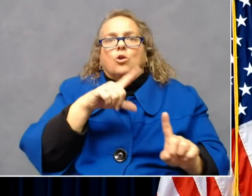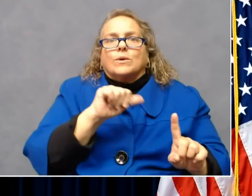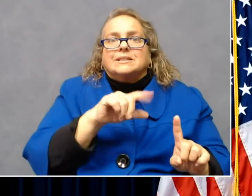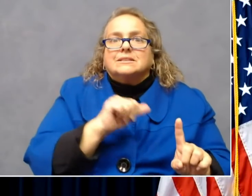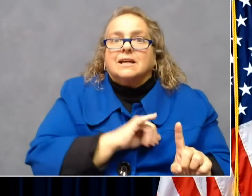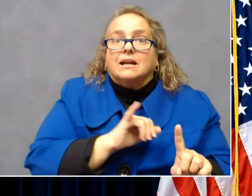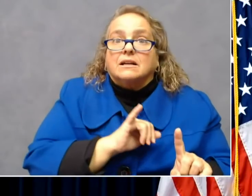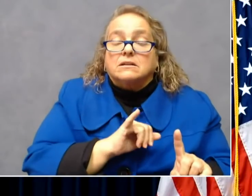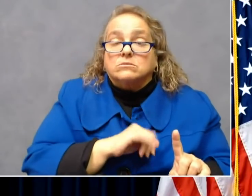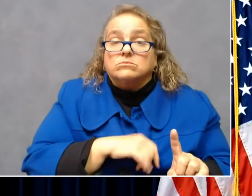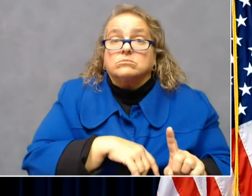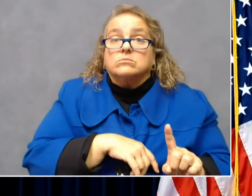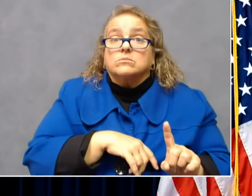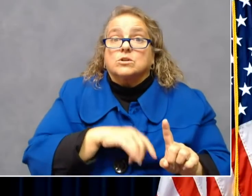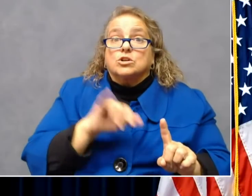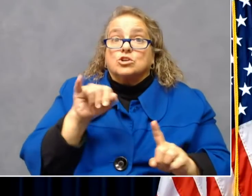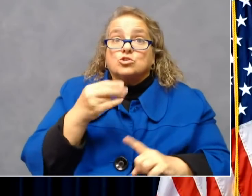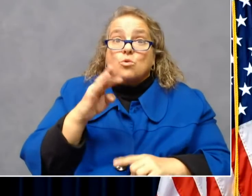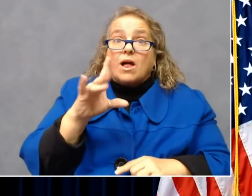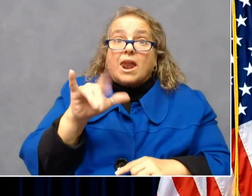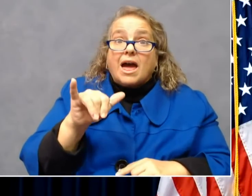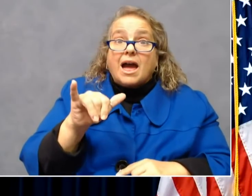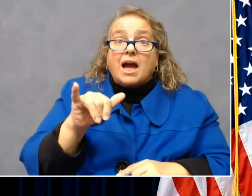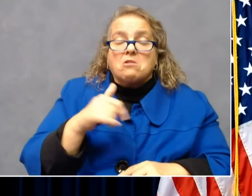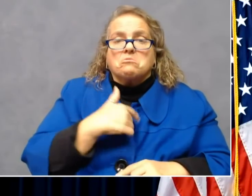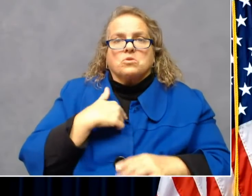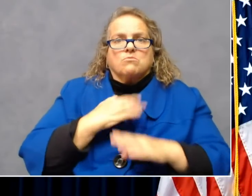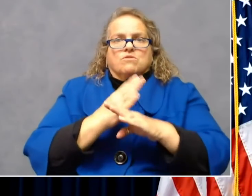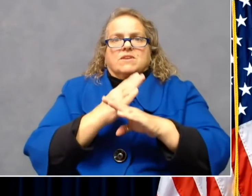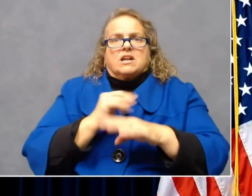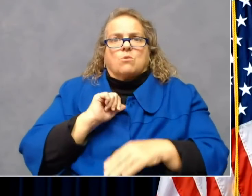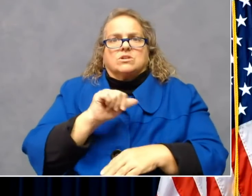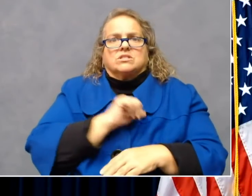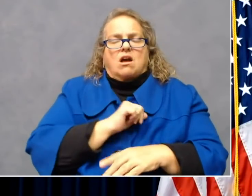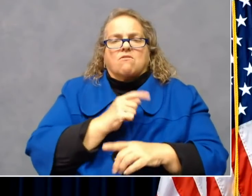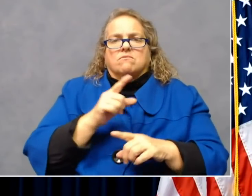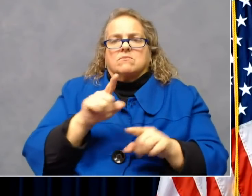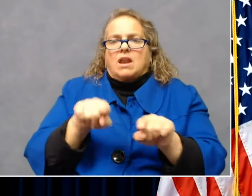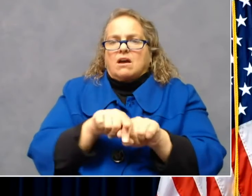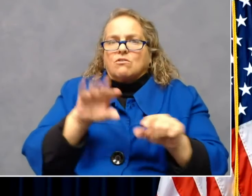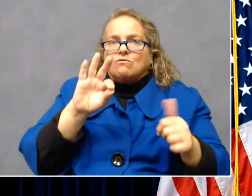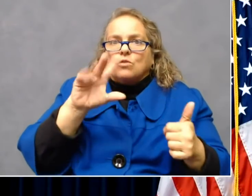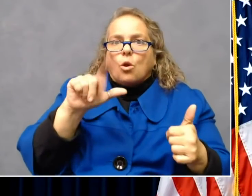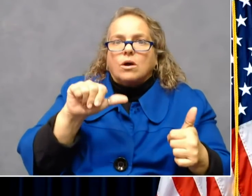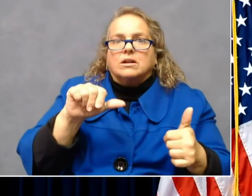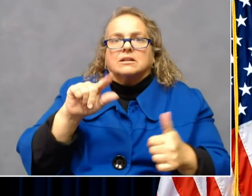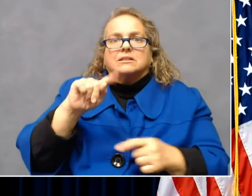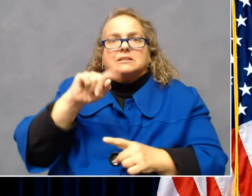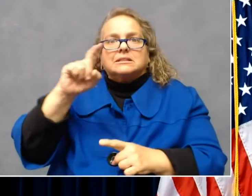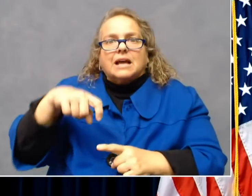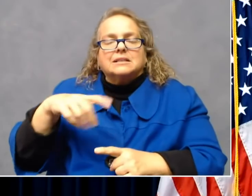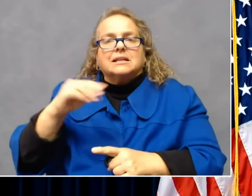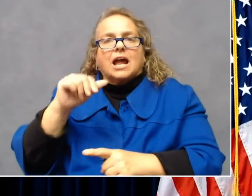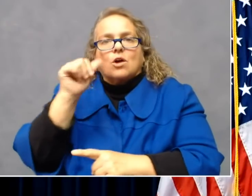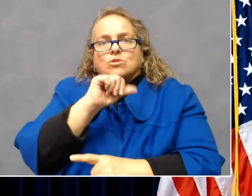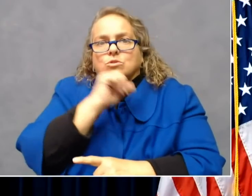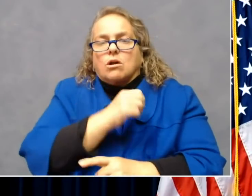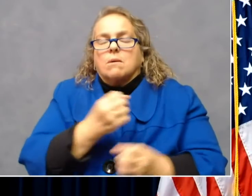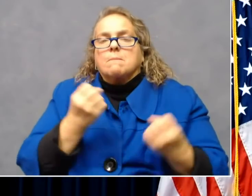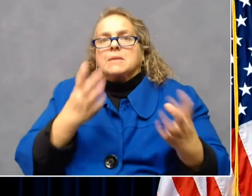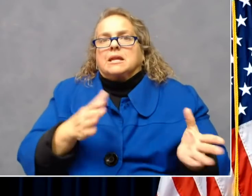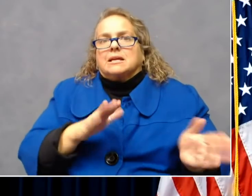Florida and Texas and Arizona were, where they experienced significant death. Right now, it's our